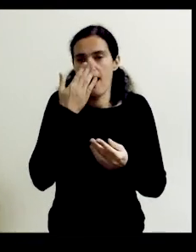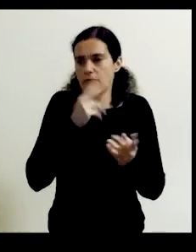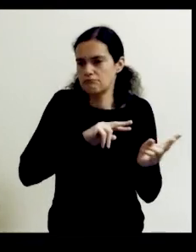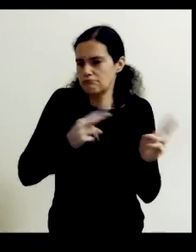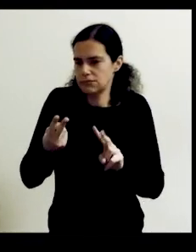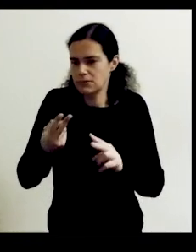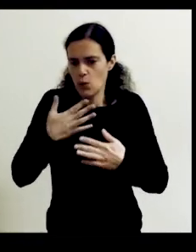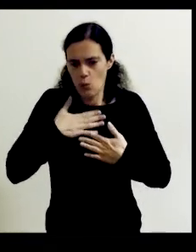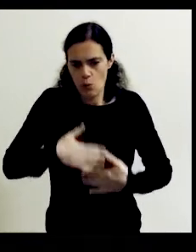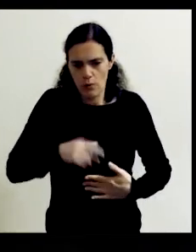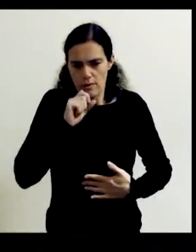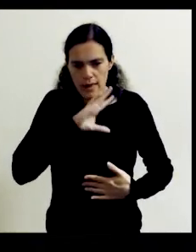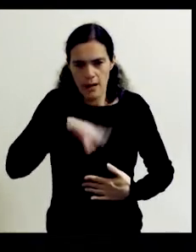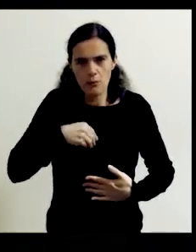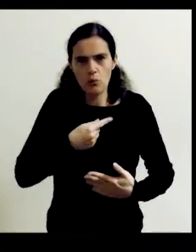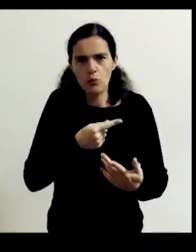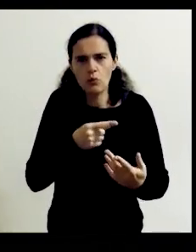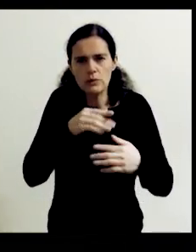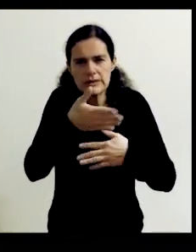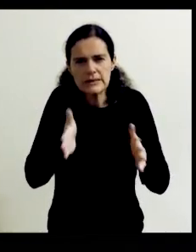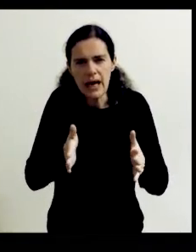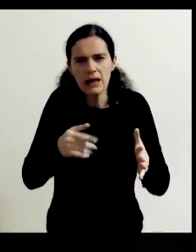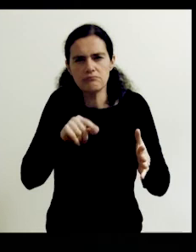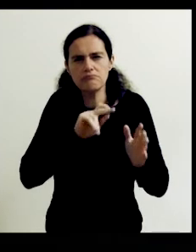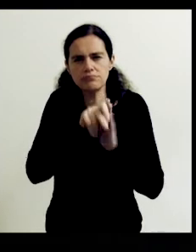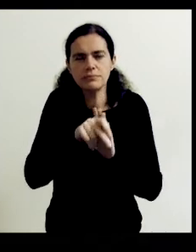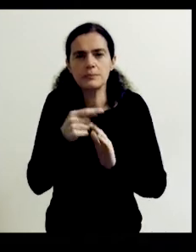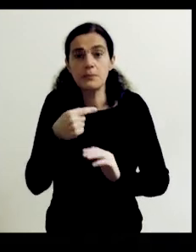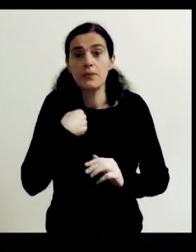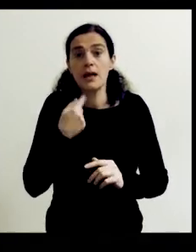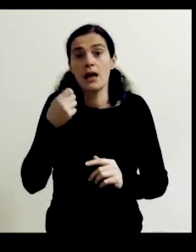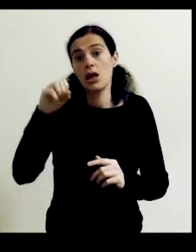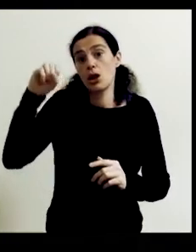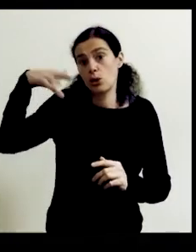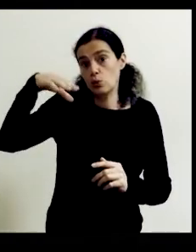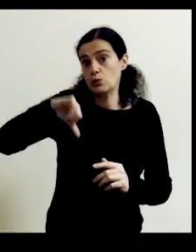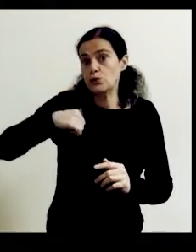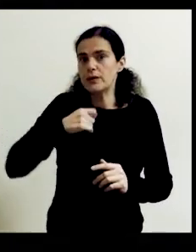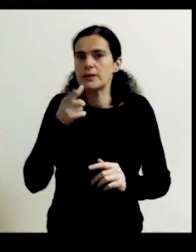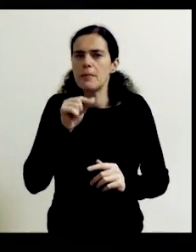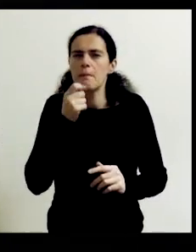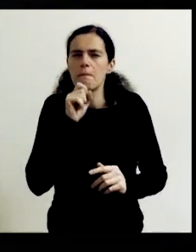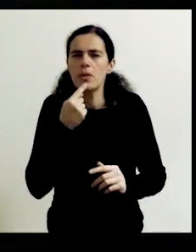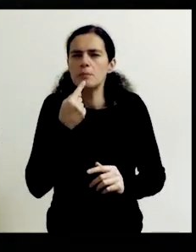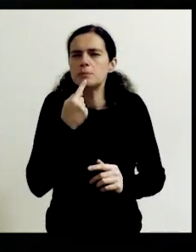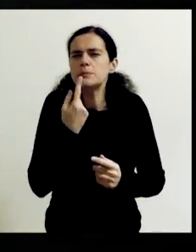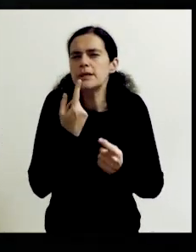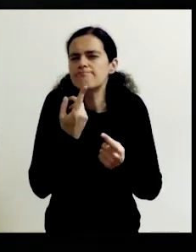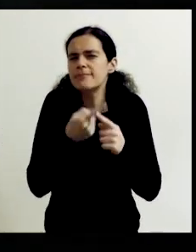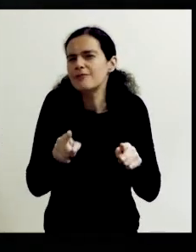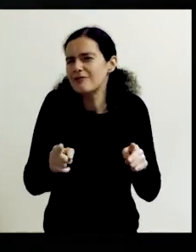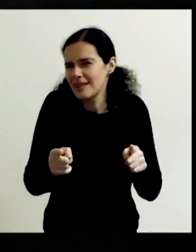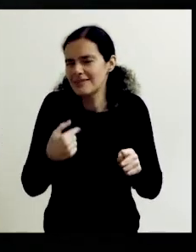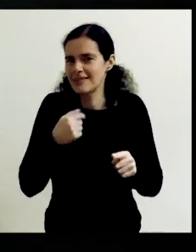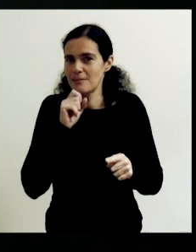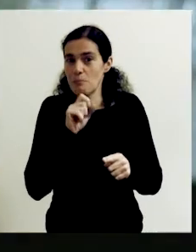character. It becomes a body that enters the entire room. The green light also, for me, could be a